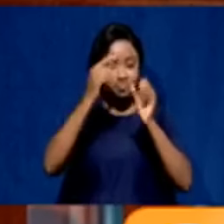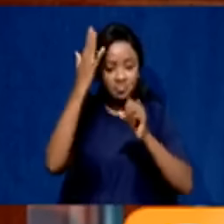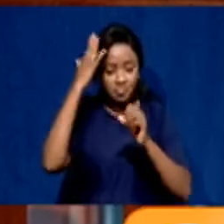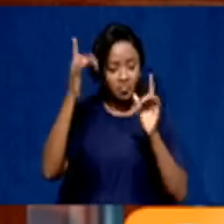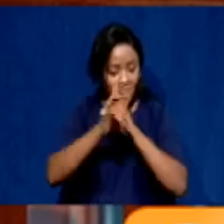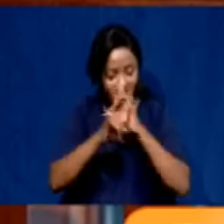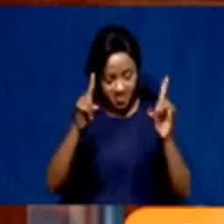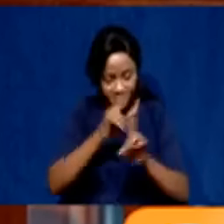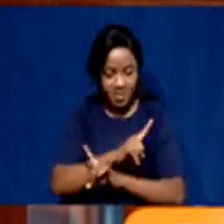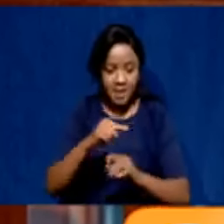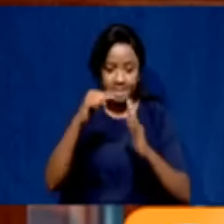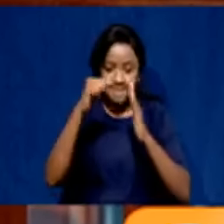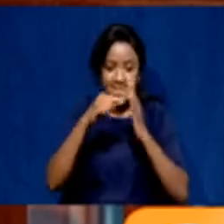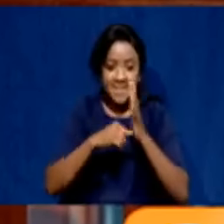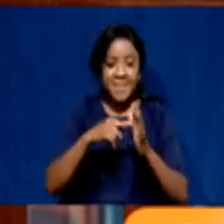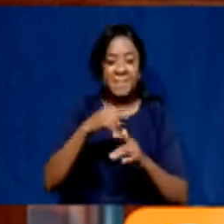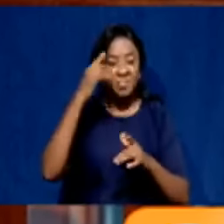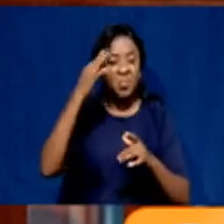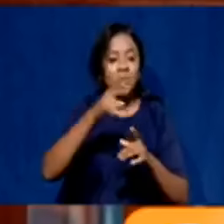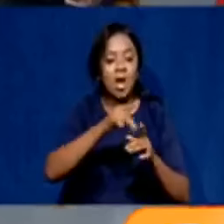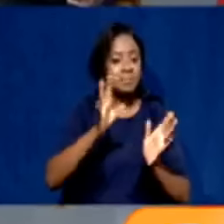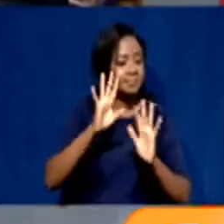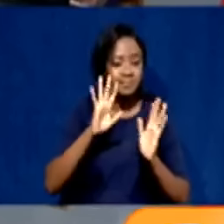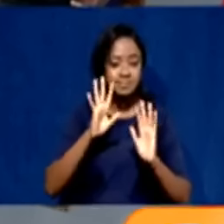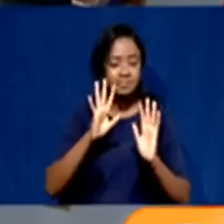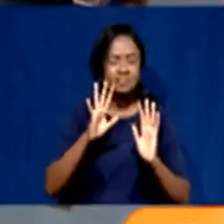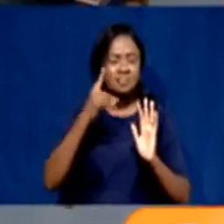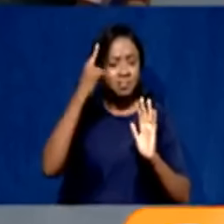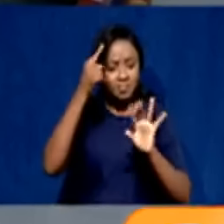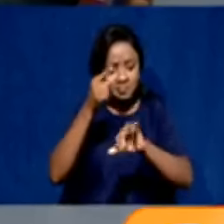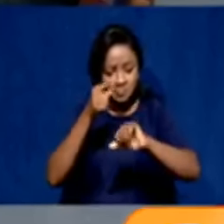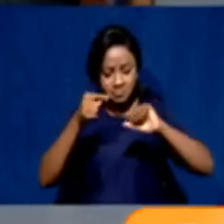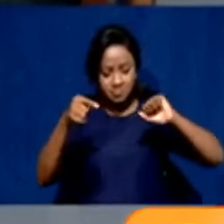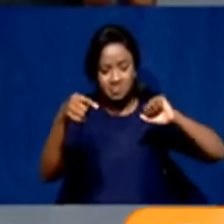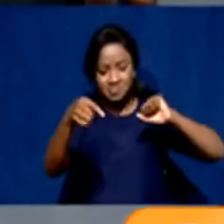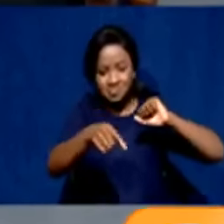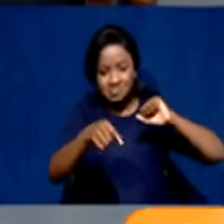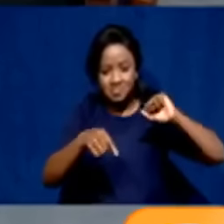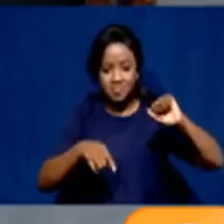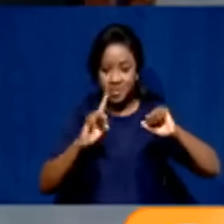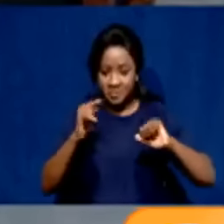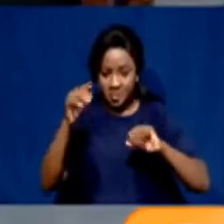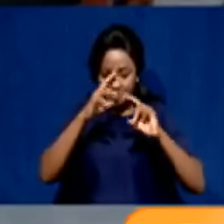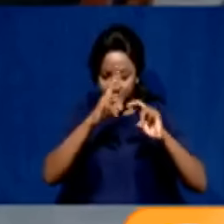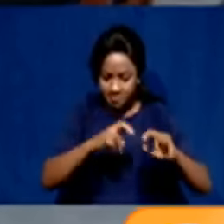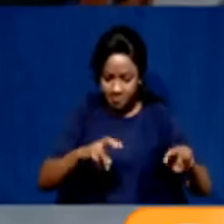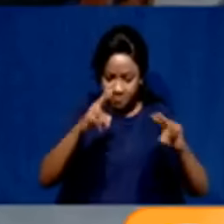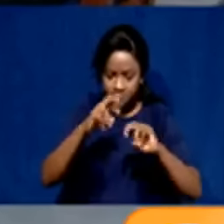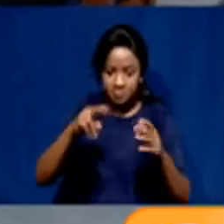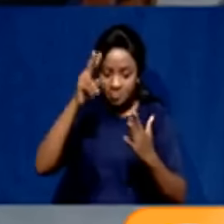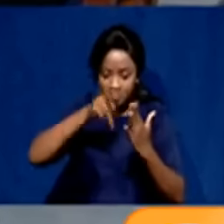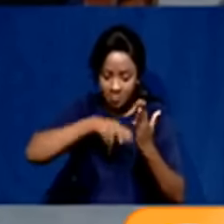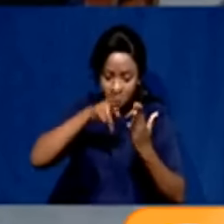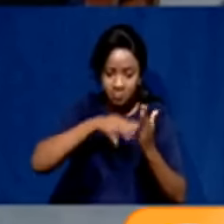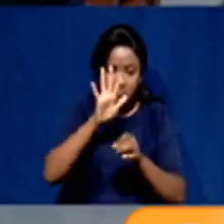stuff. Deeply, not just knowing. Right. It's not what you know on the service. Mm. First of all, he does his homework. He reads a lot.